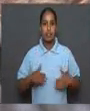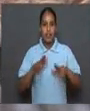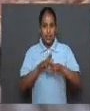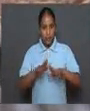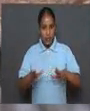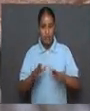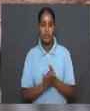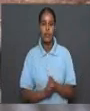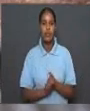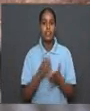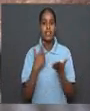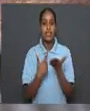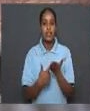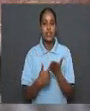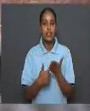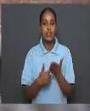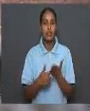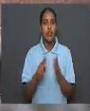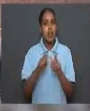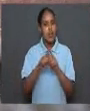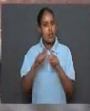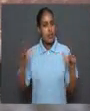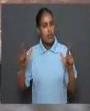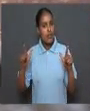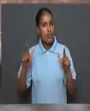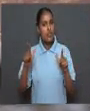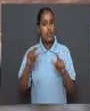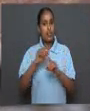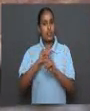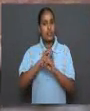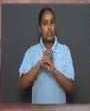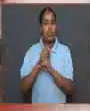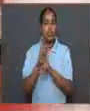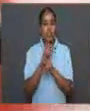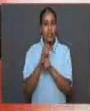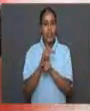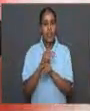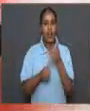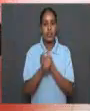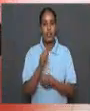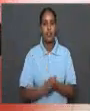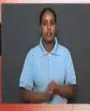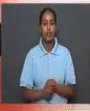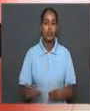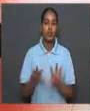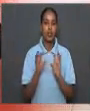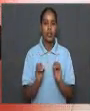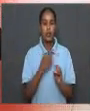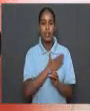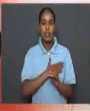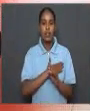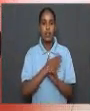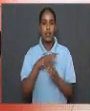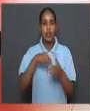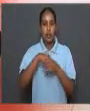stability. This can be a huge safety hazard. Students, please